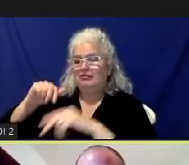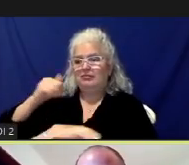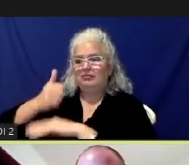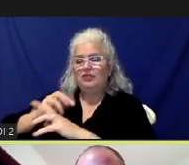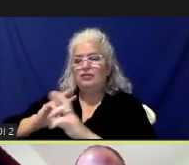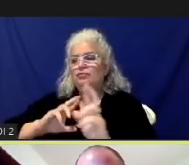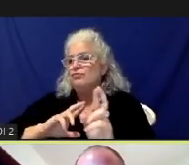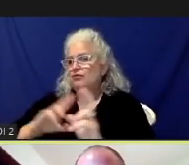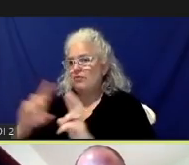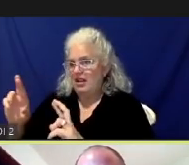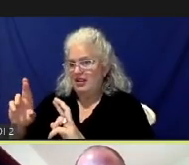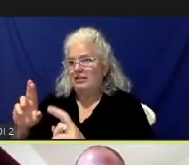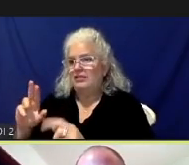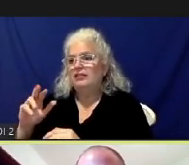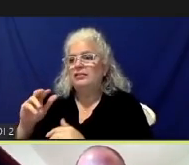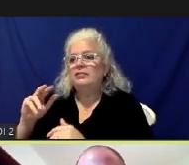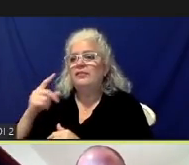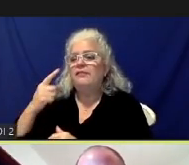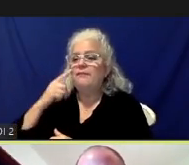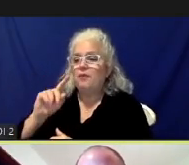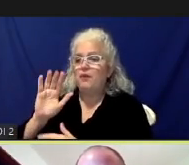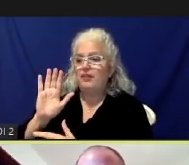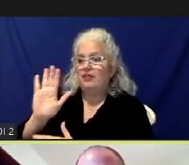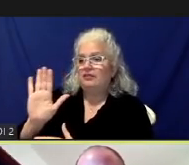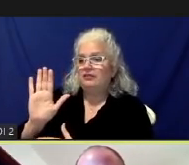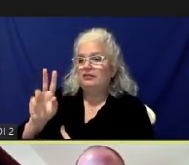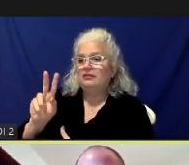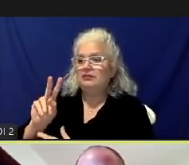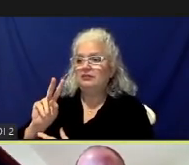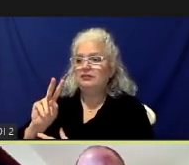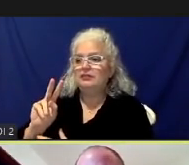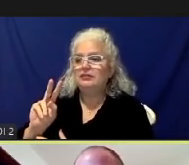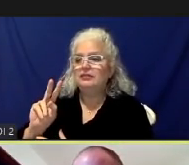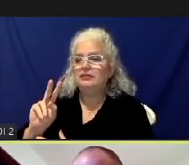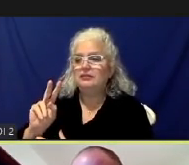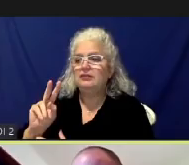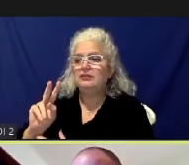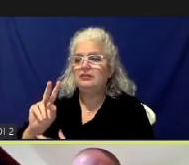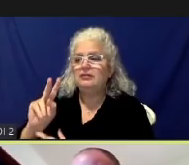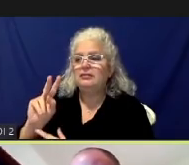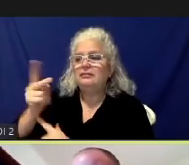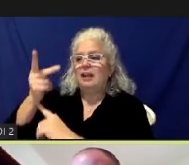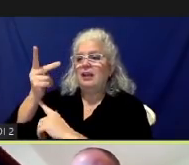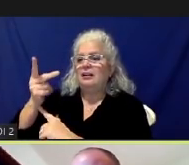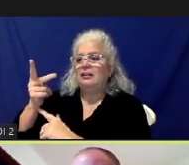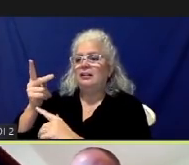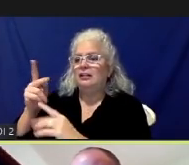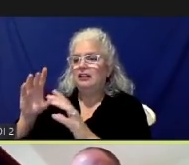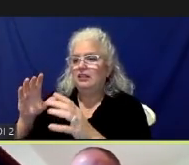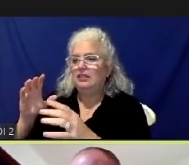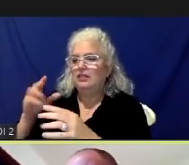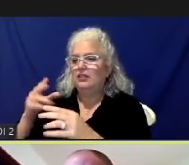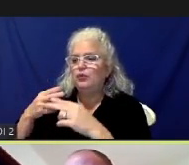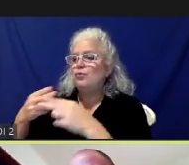Kerner campus around the Canal region, and it's Marin Community Clinics is our partner